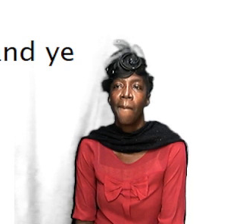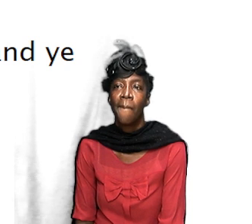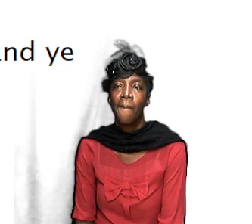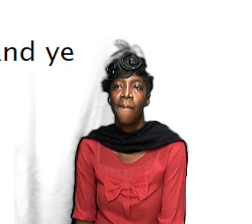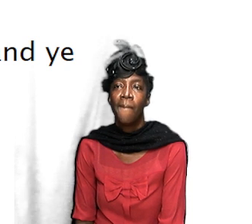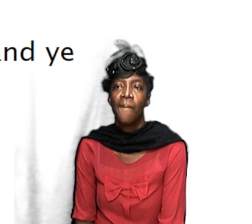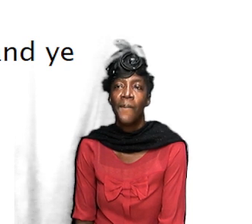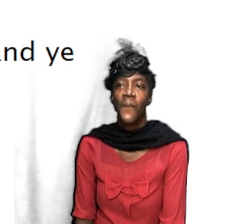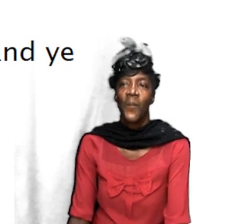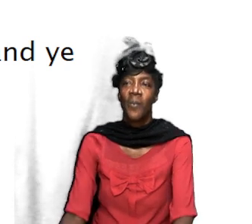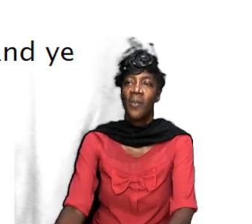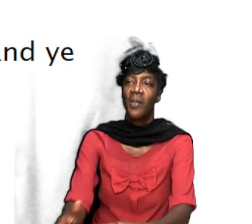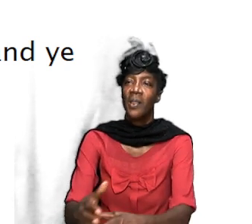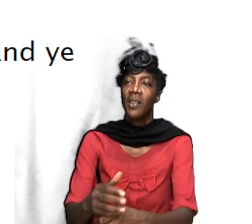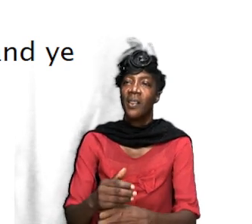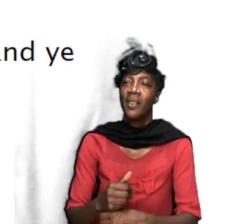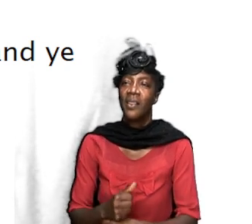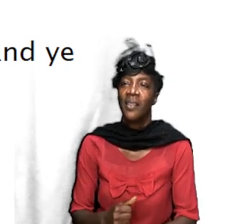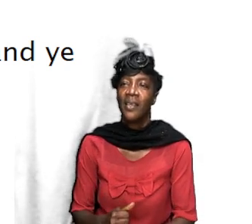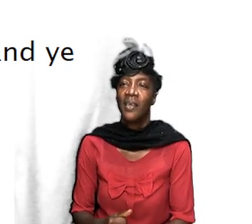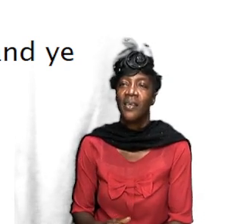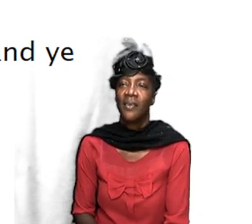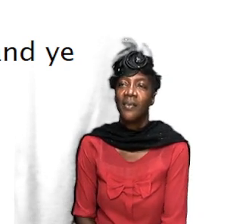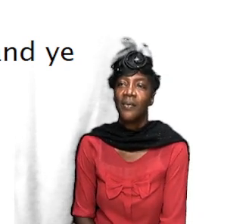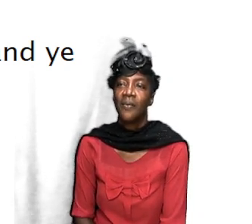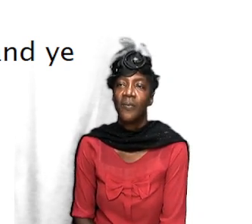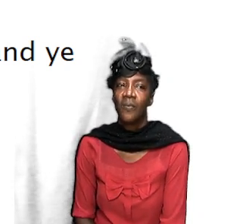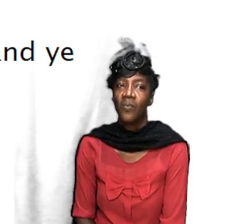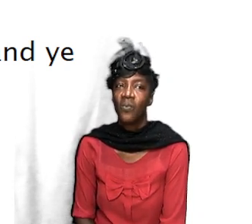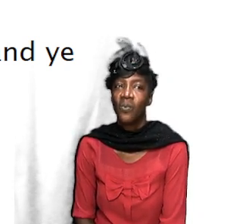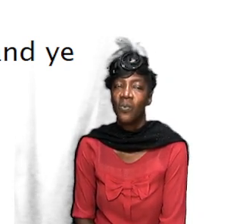He will take your men servants